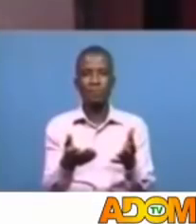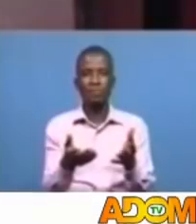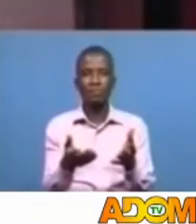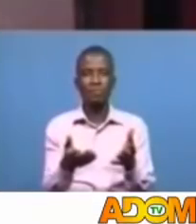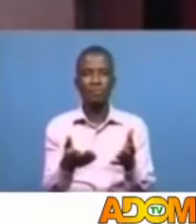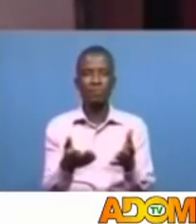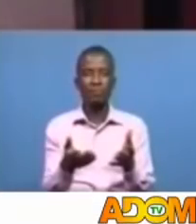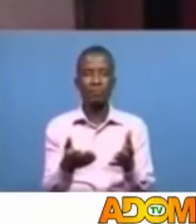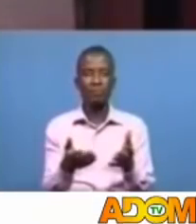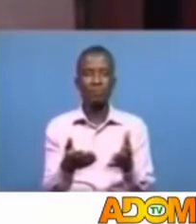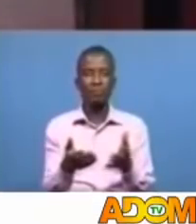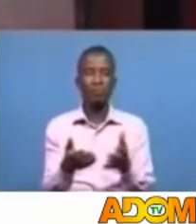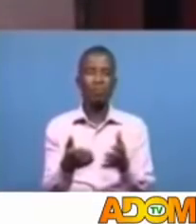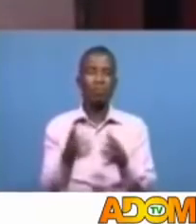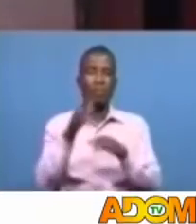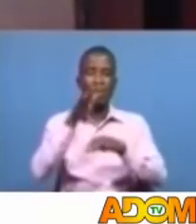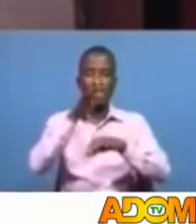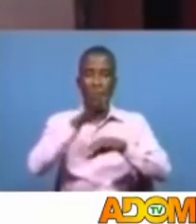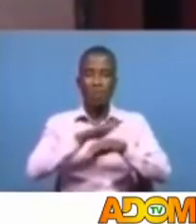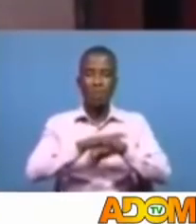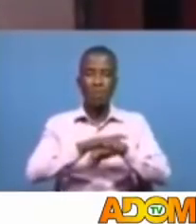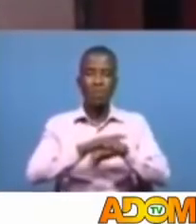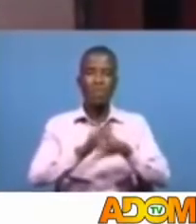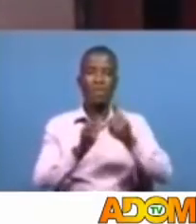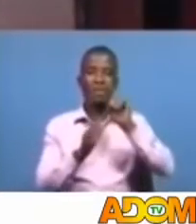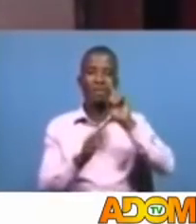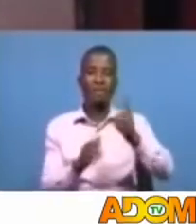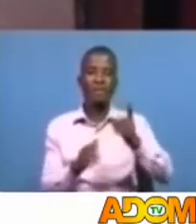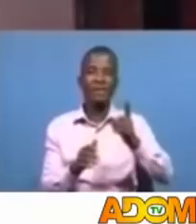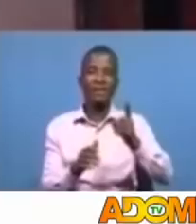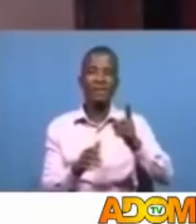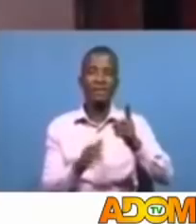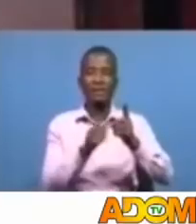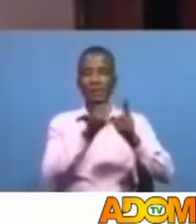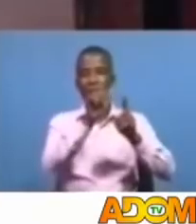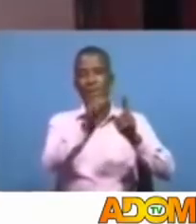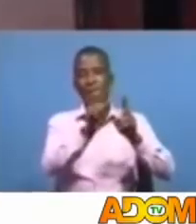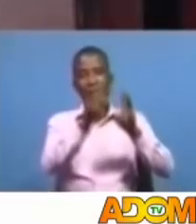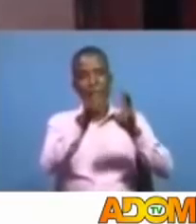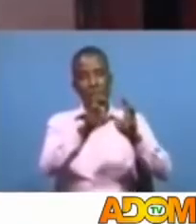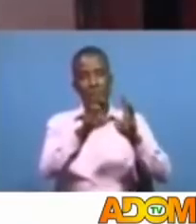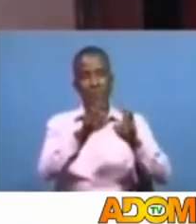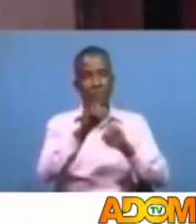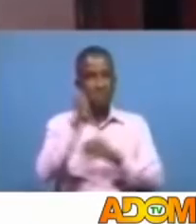now on ground A of petitioner's application,